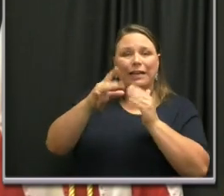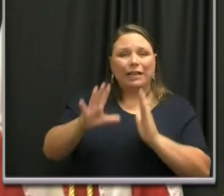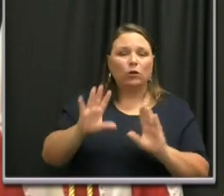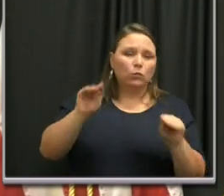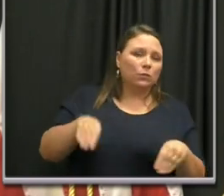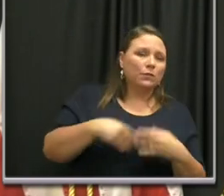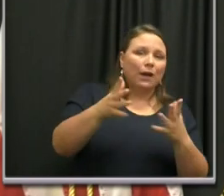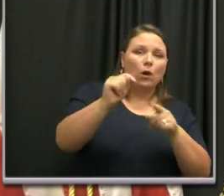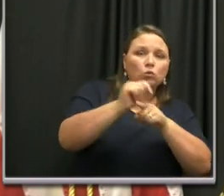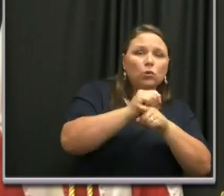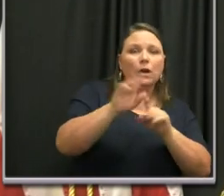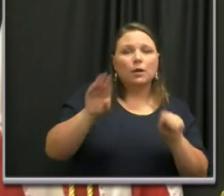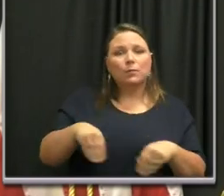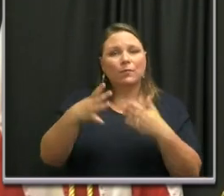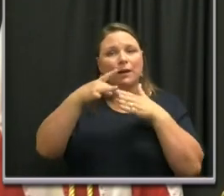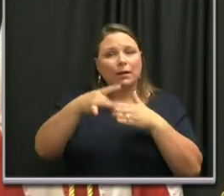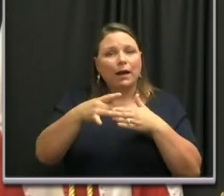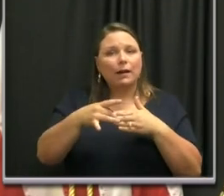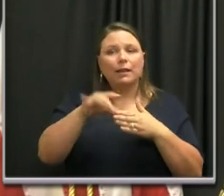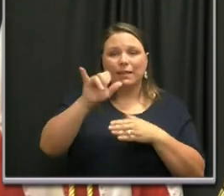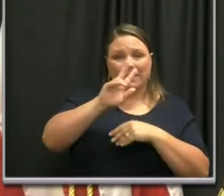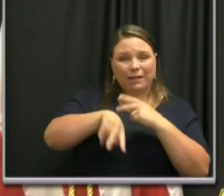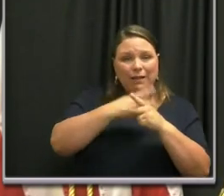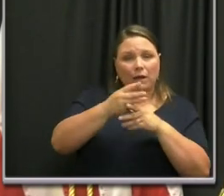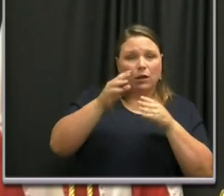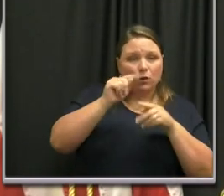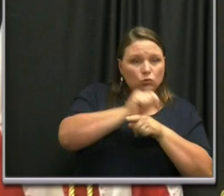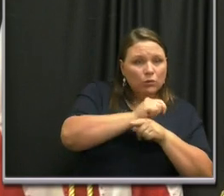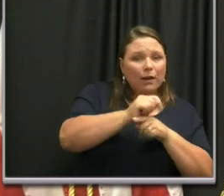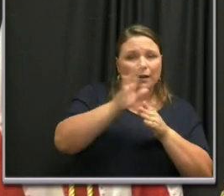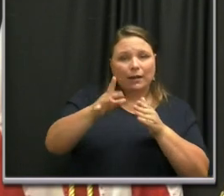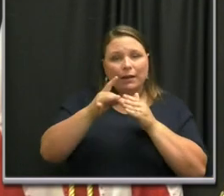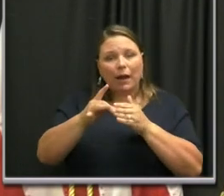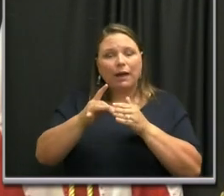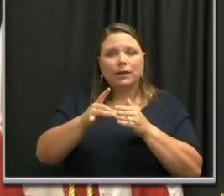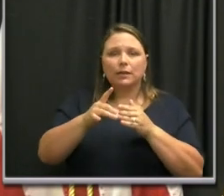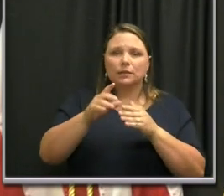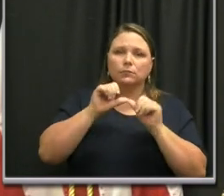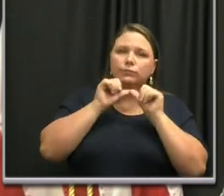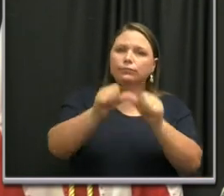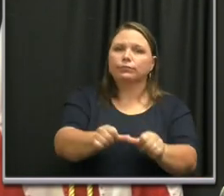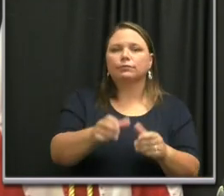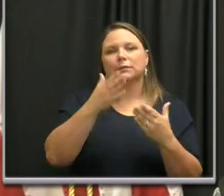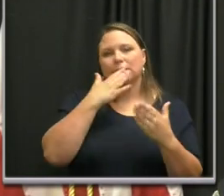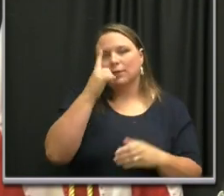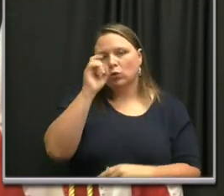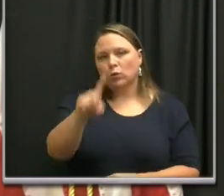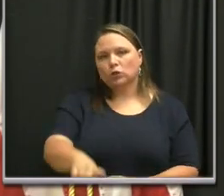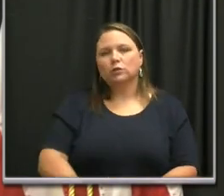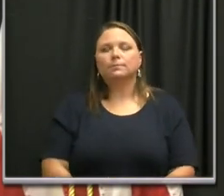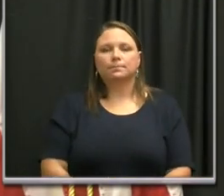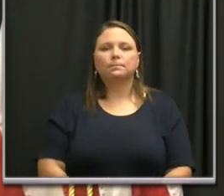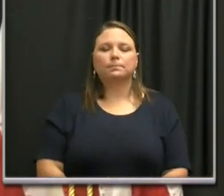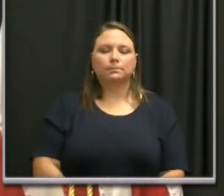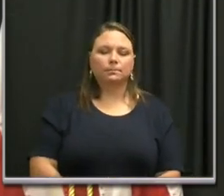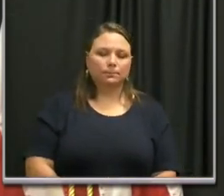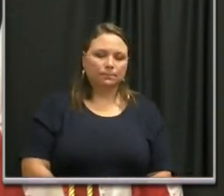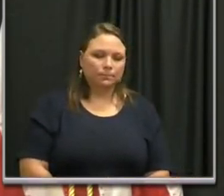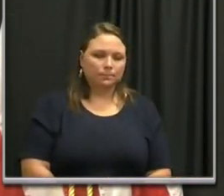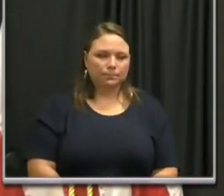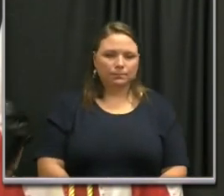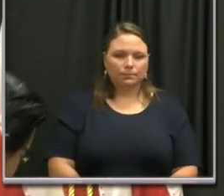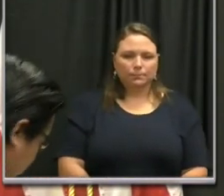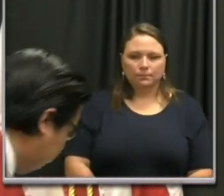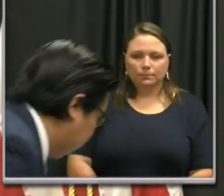provide that guidance. And that type of training and guidance is ongoing. Thank you. Thank you for the question.